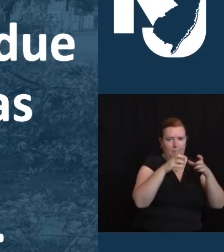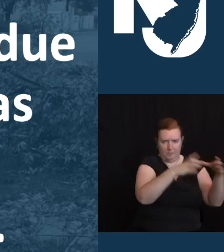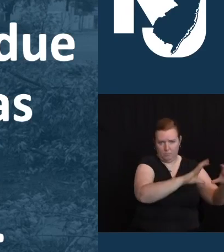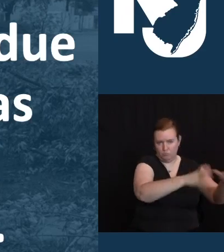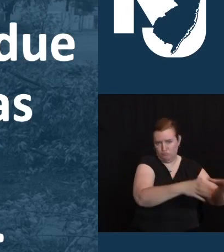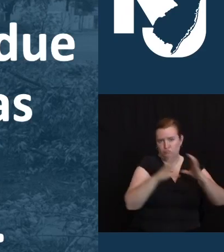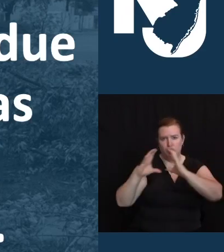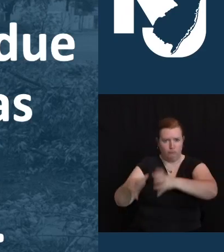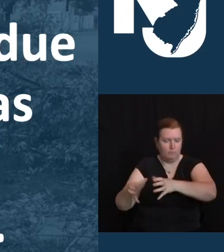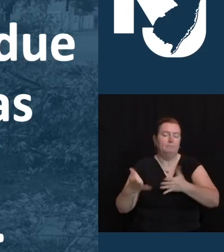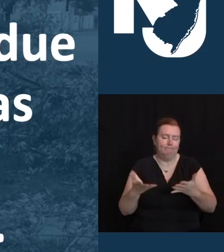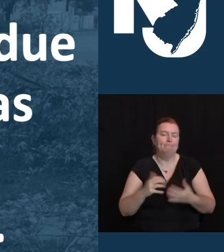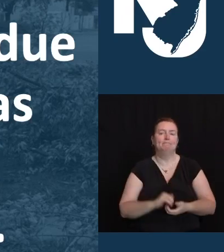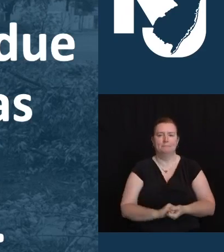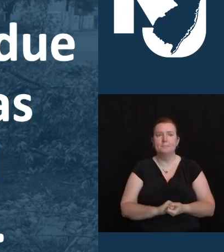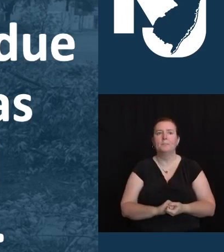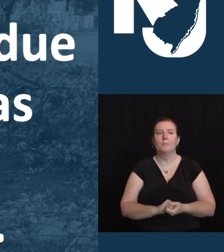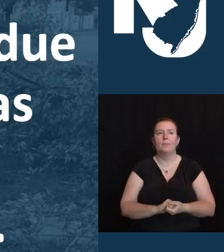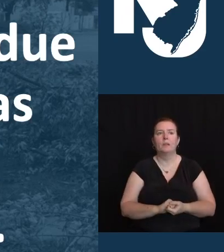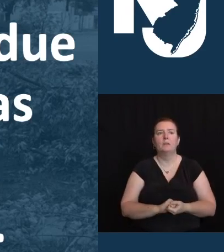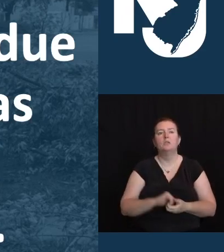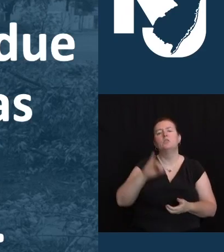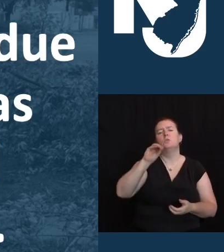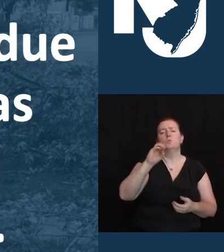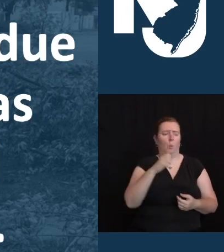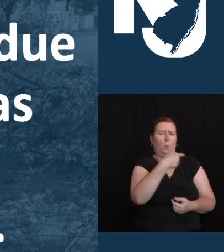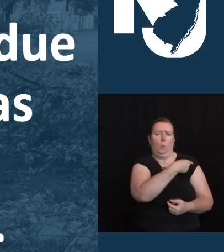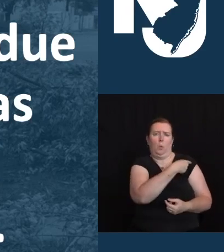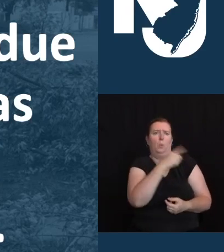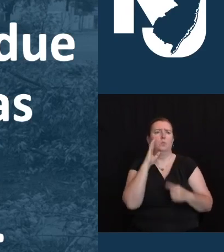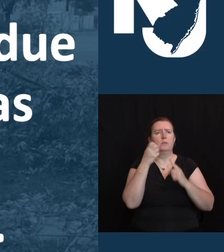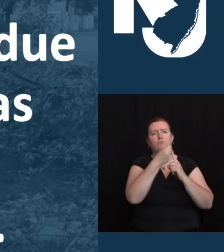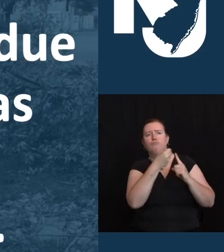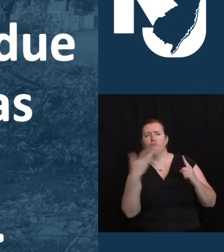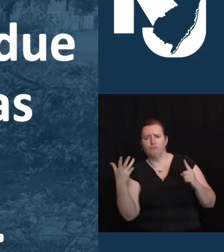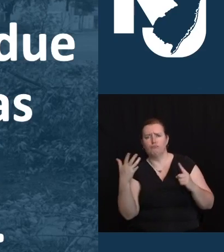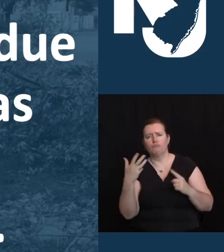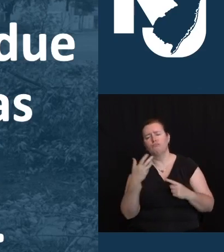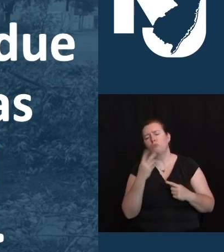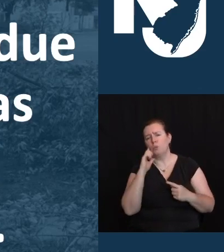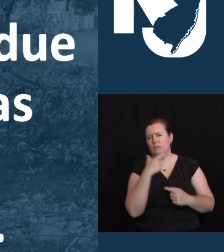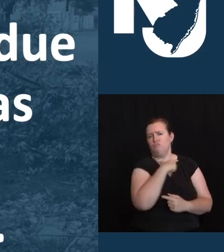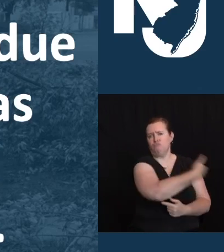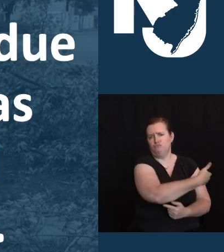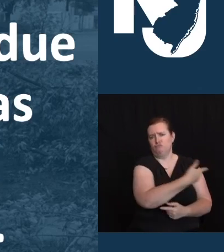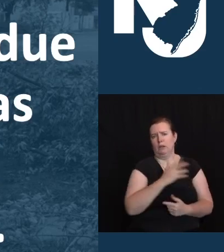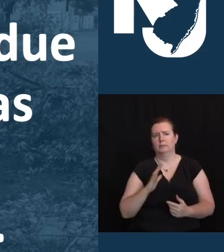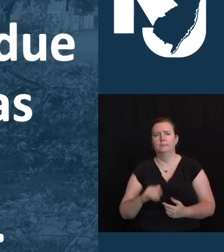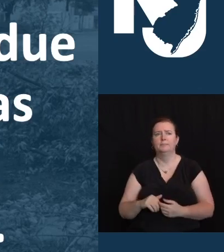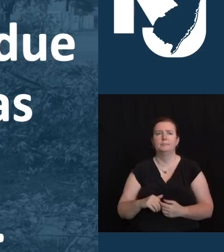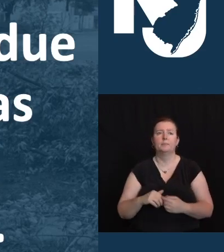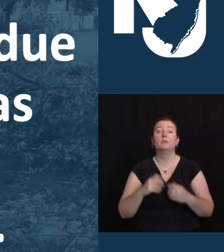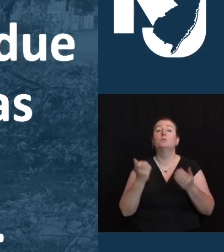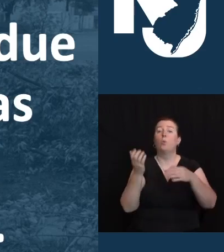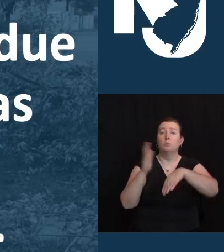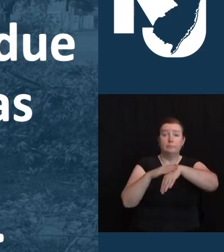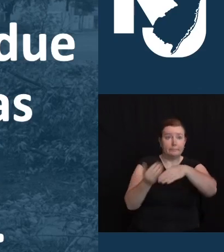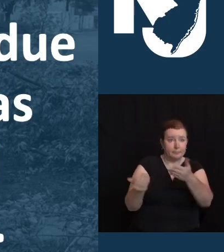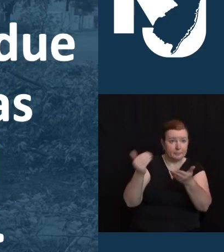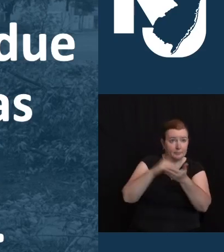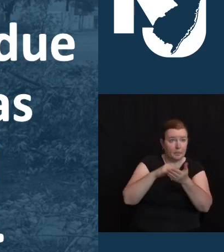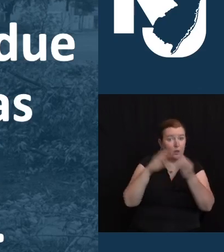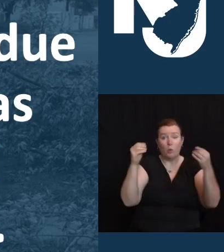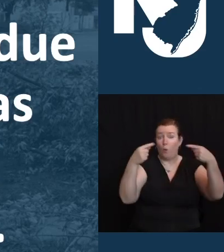moments. But let me just say this, as always, if you see a downed wire or a downed tree